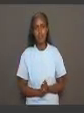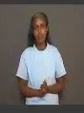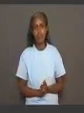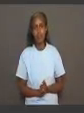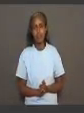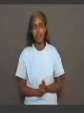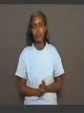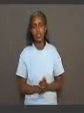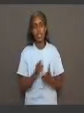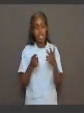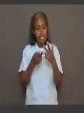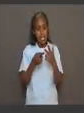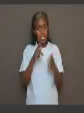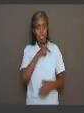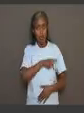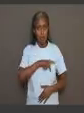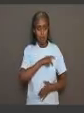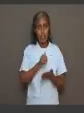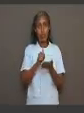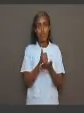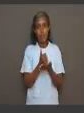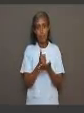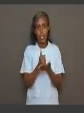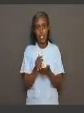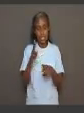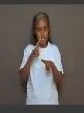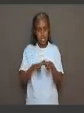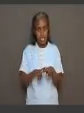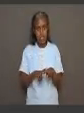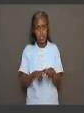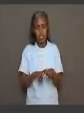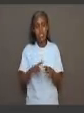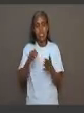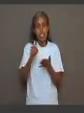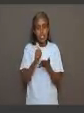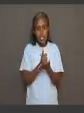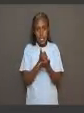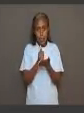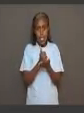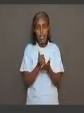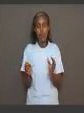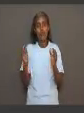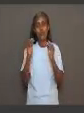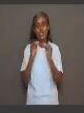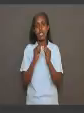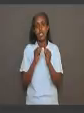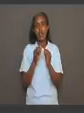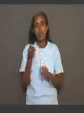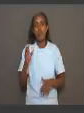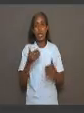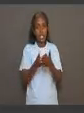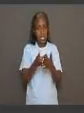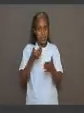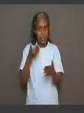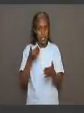The third property of the mean states that the mean of the sum or